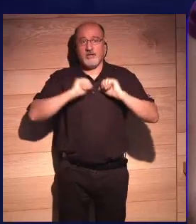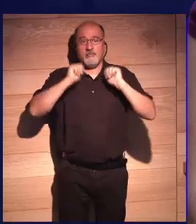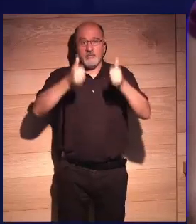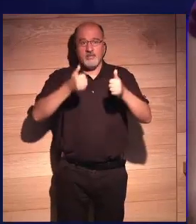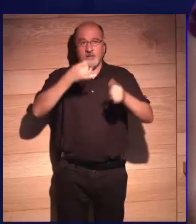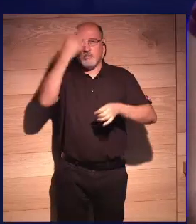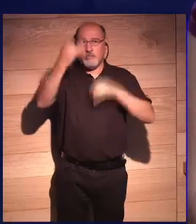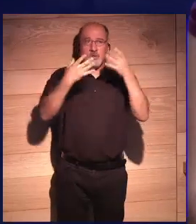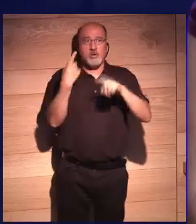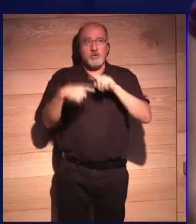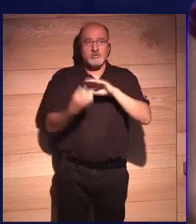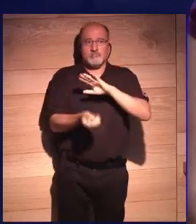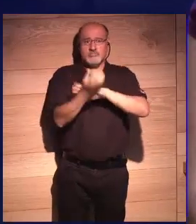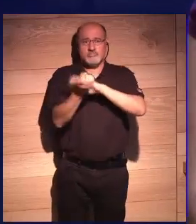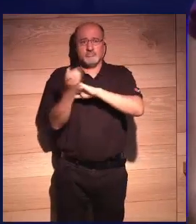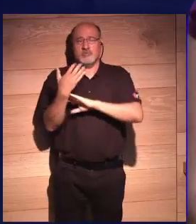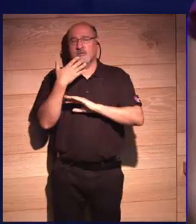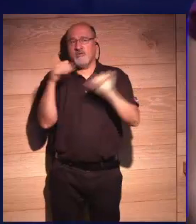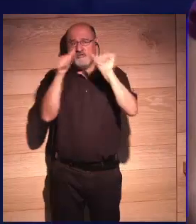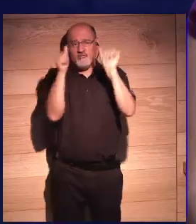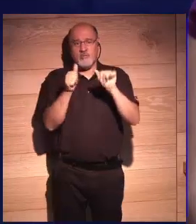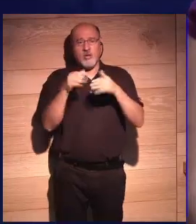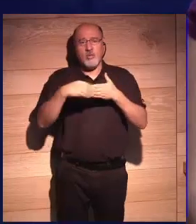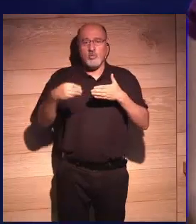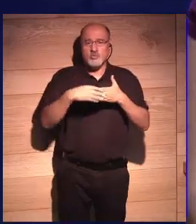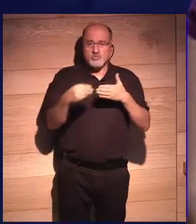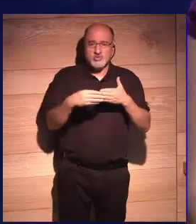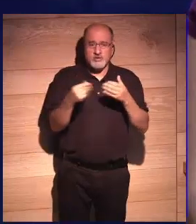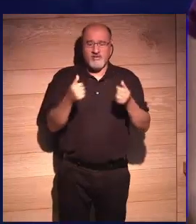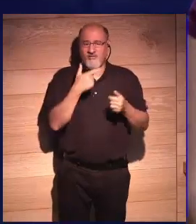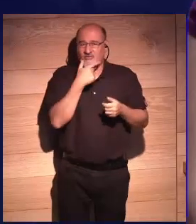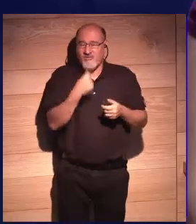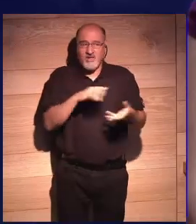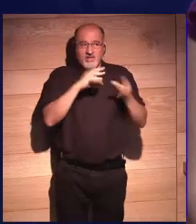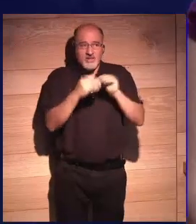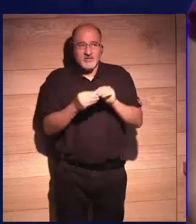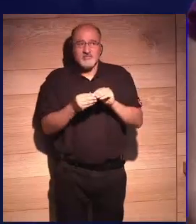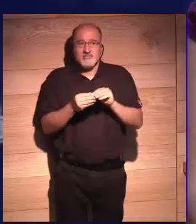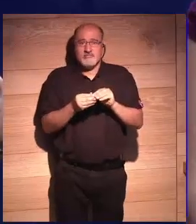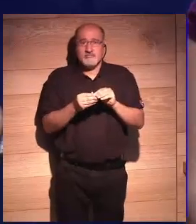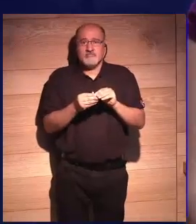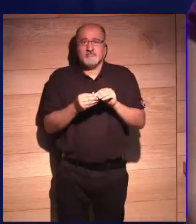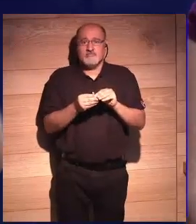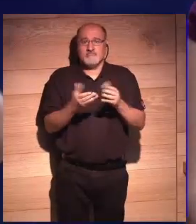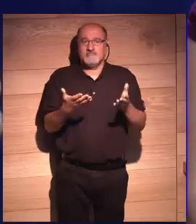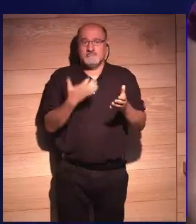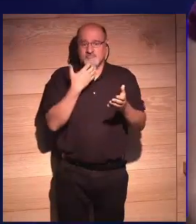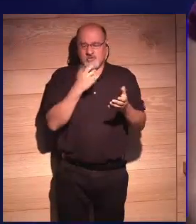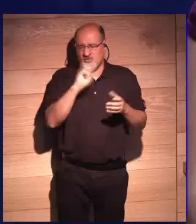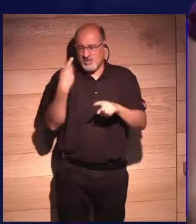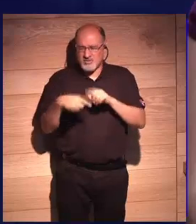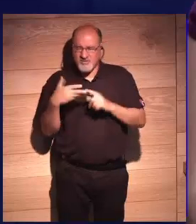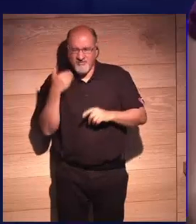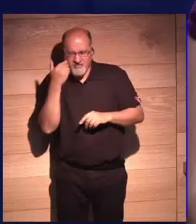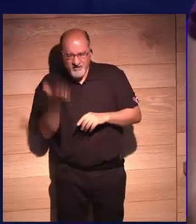there. If I have a tool that I can use to create things that have that has a very user-friendly interface versus something